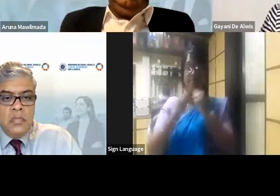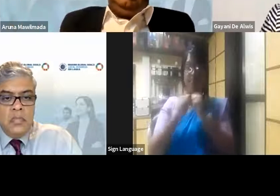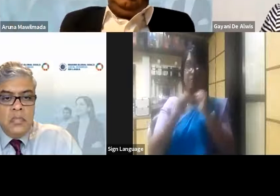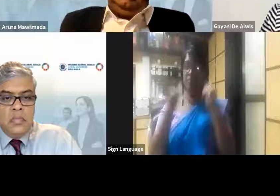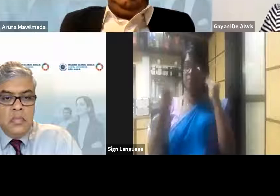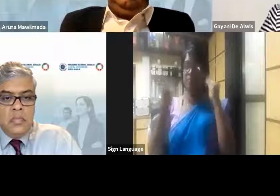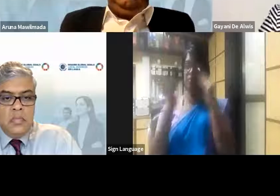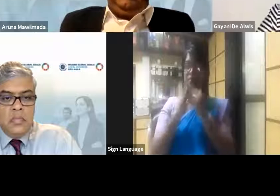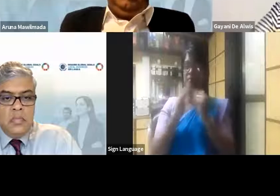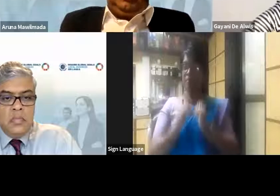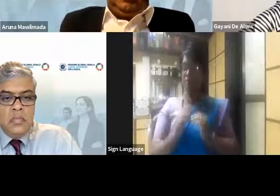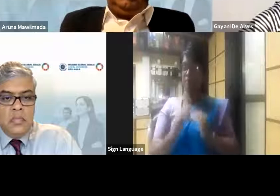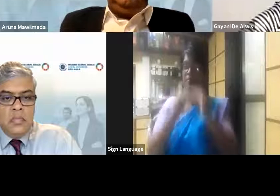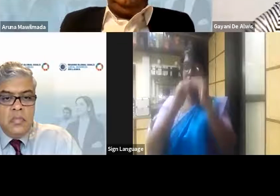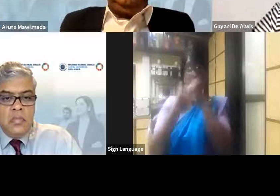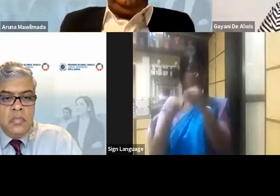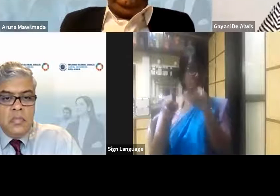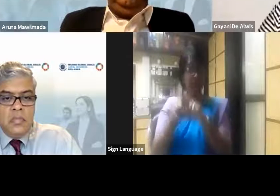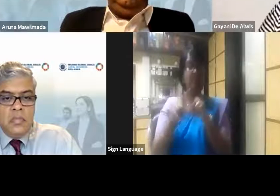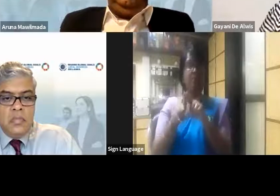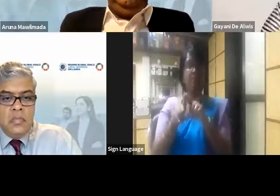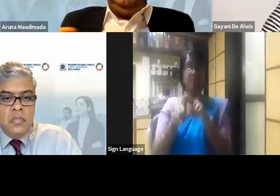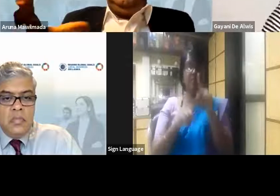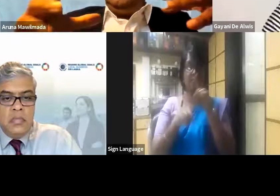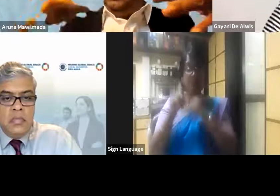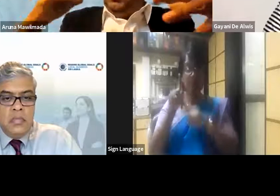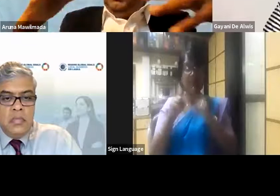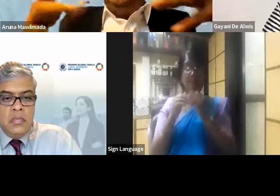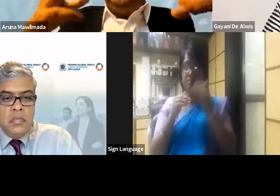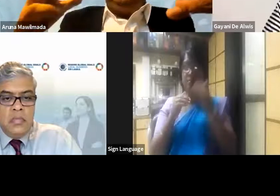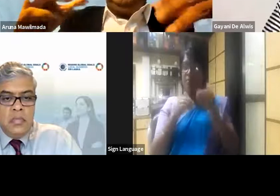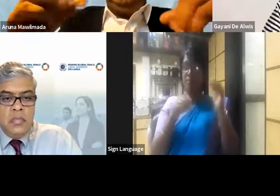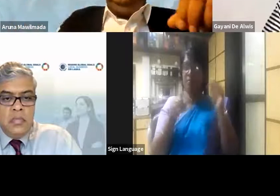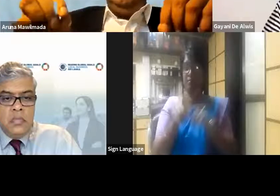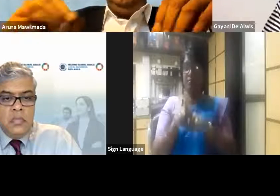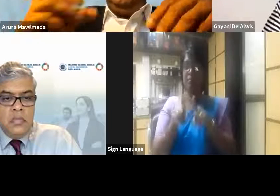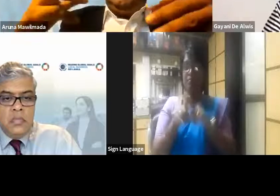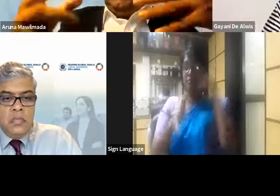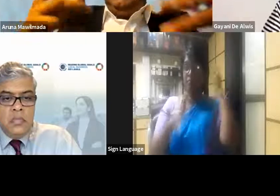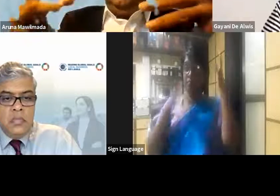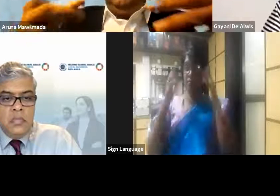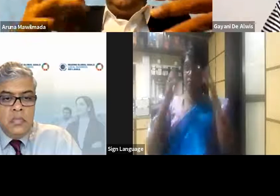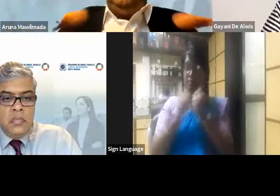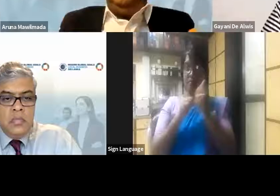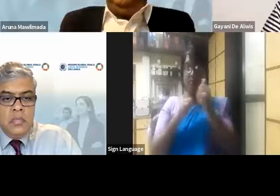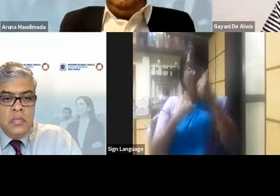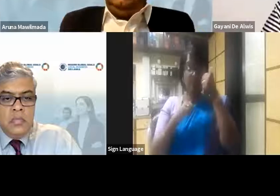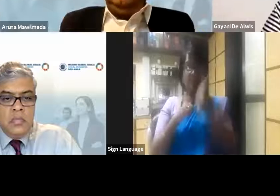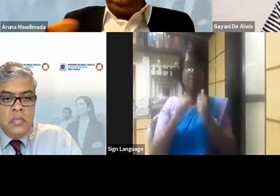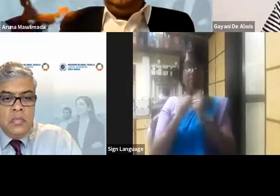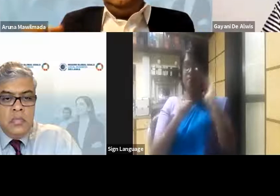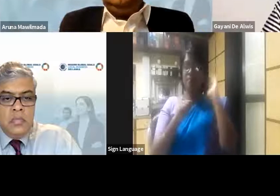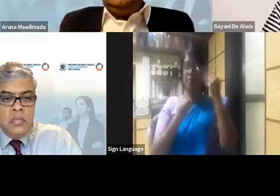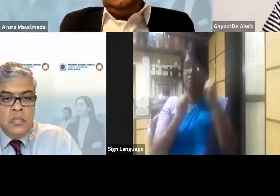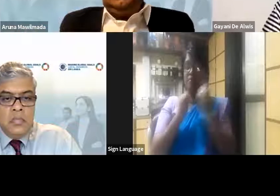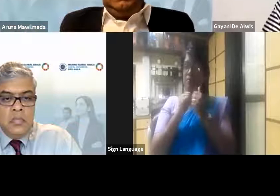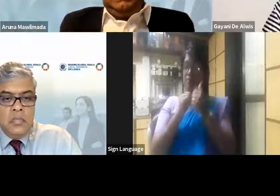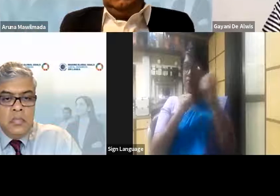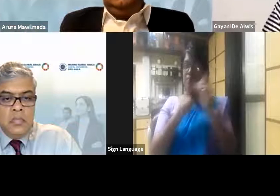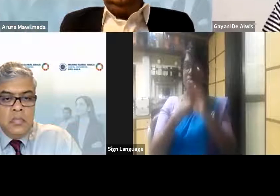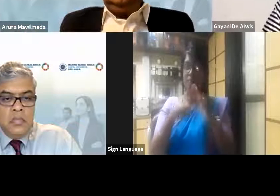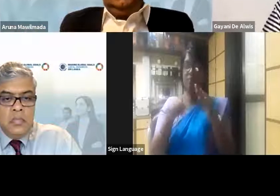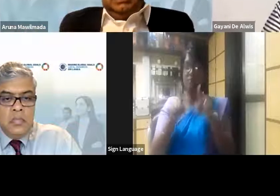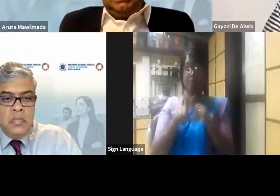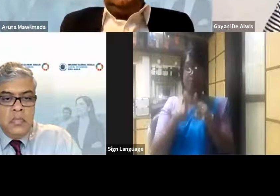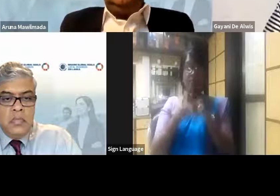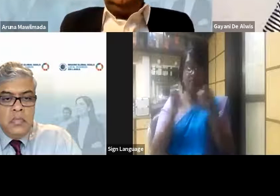progress, and for him to talk us on global perspective, especially on the role of decarbonization